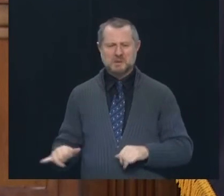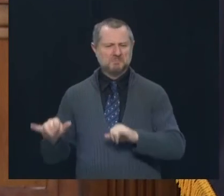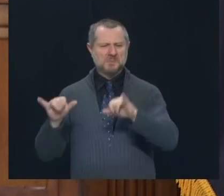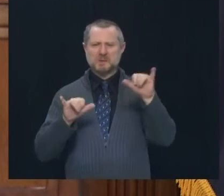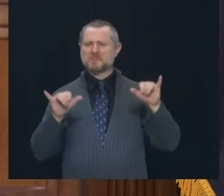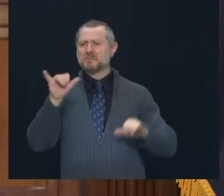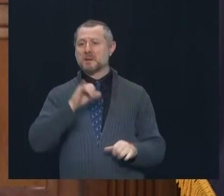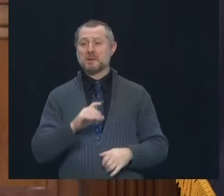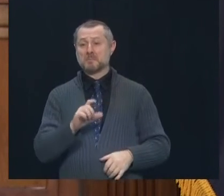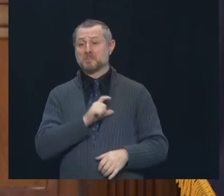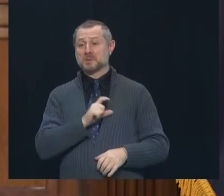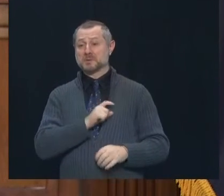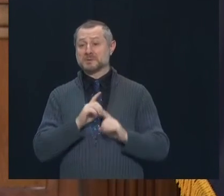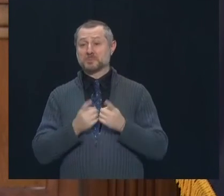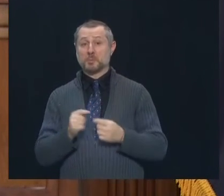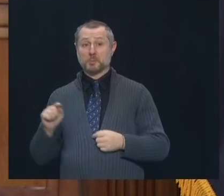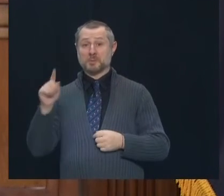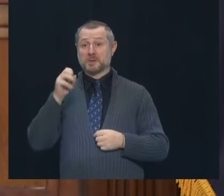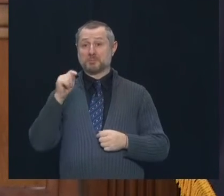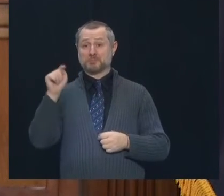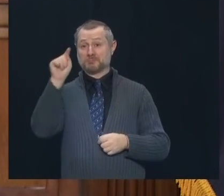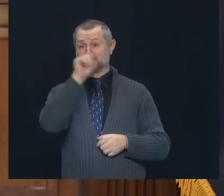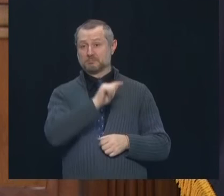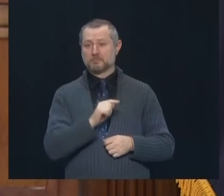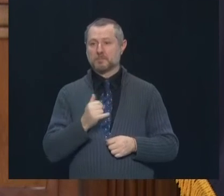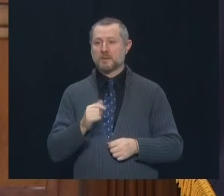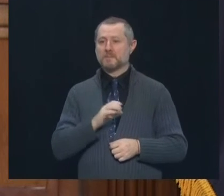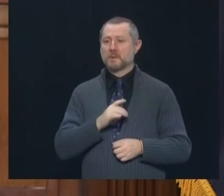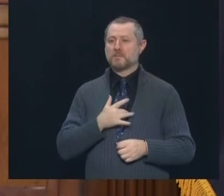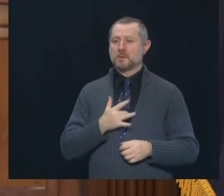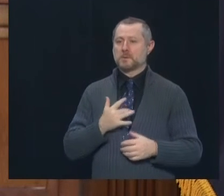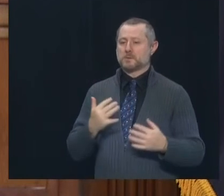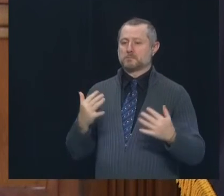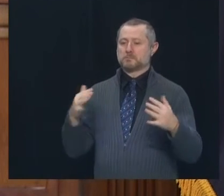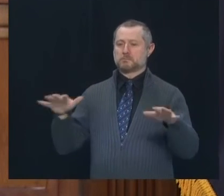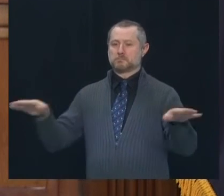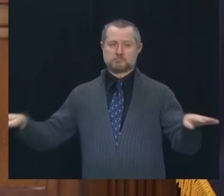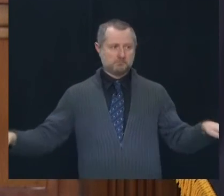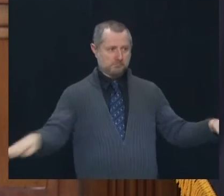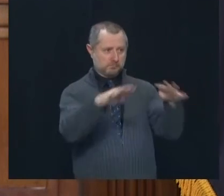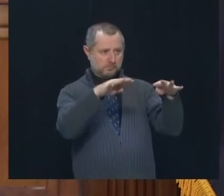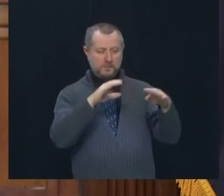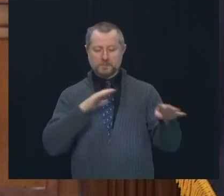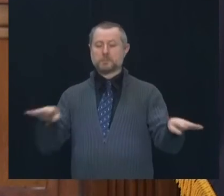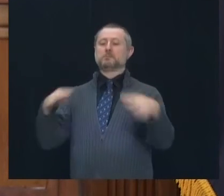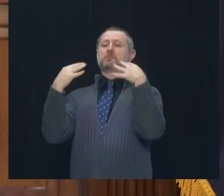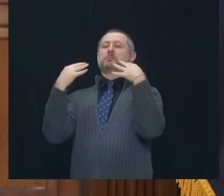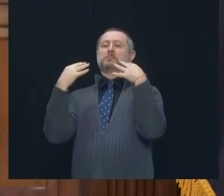police departments are under more scrutiny, under more criticism.